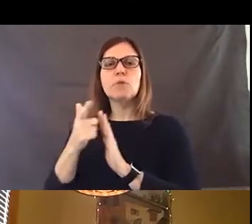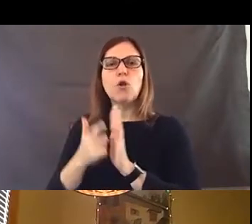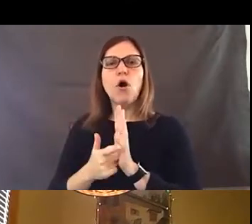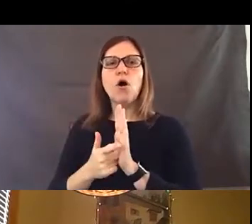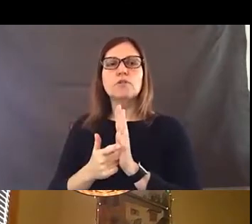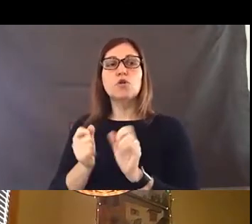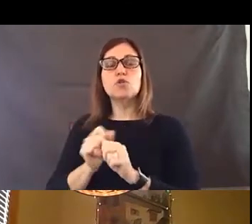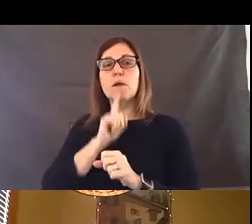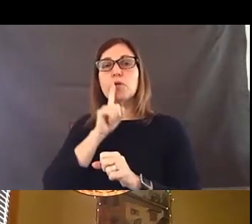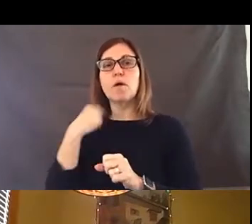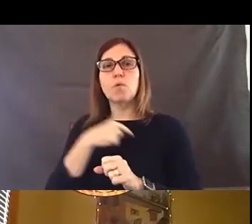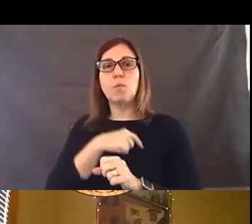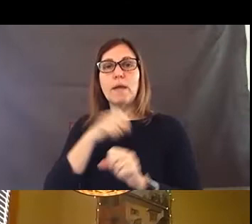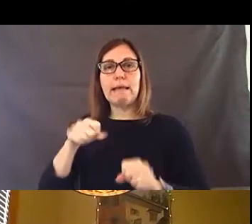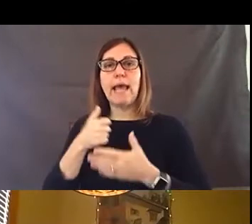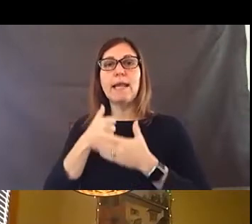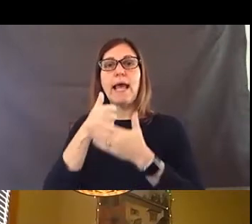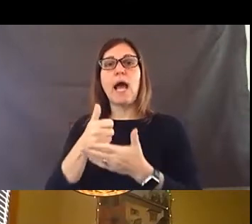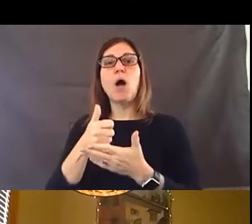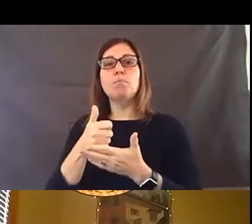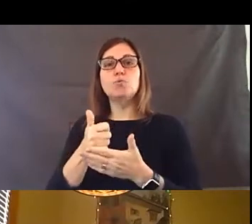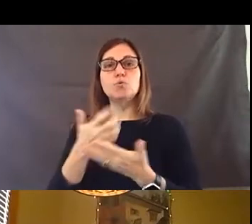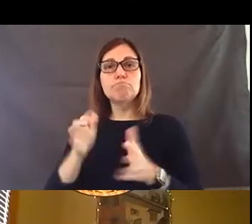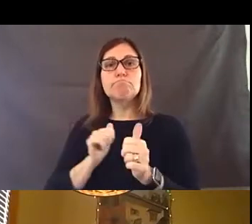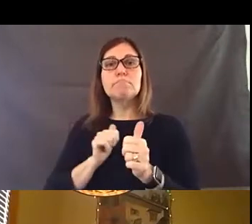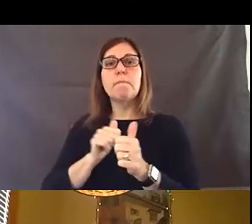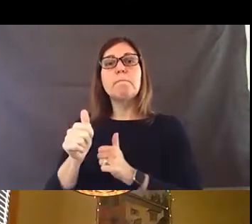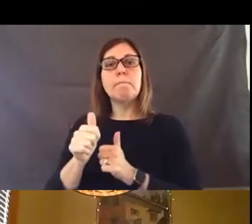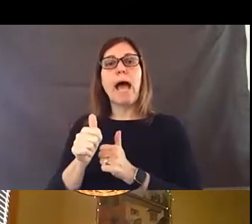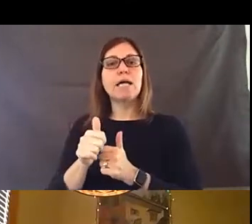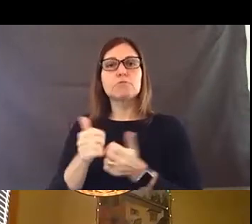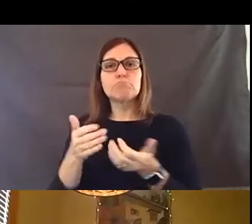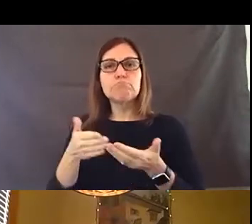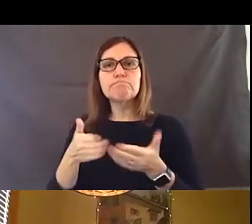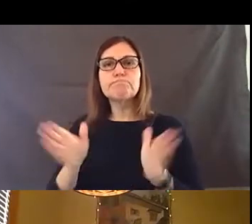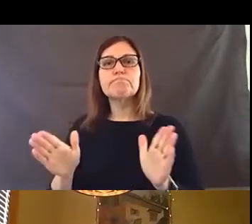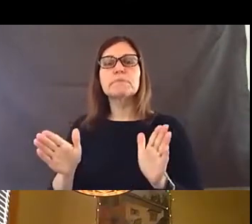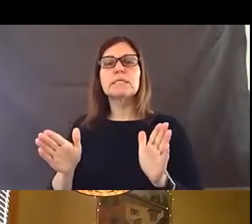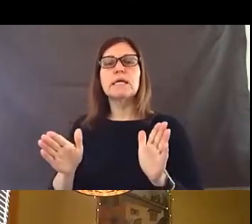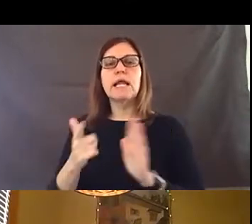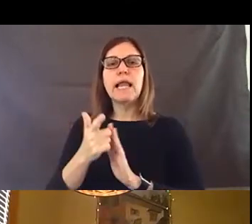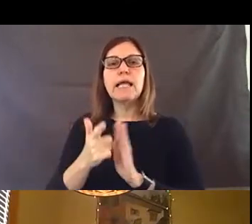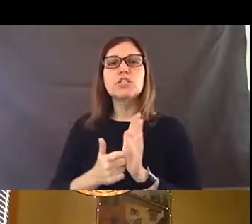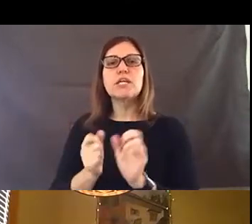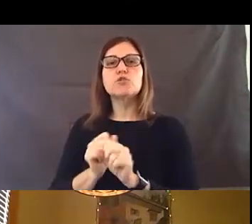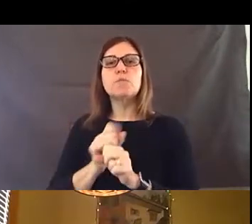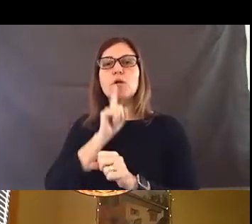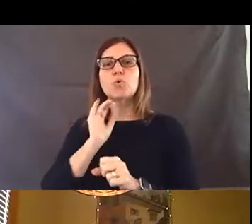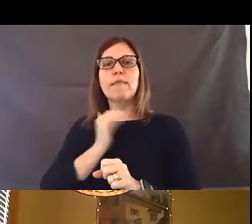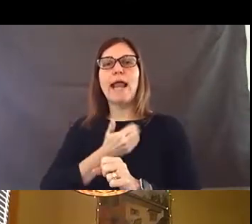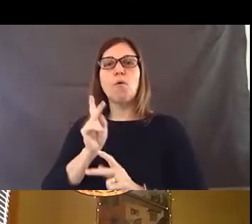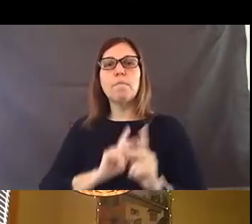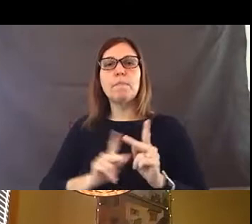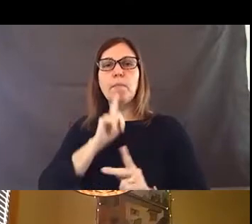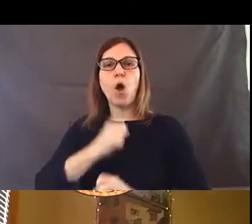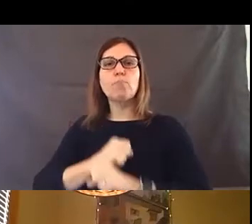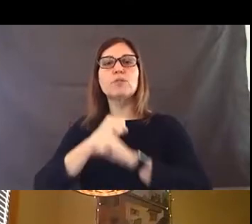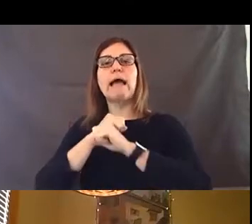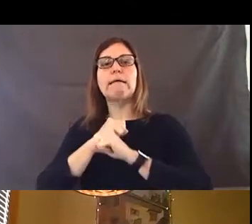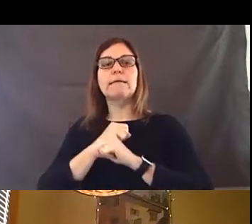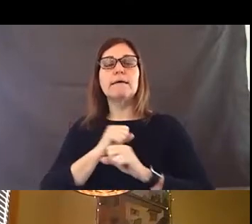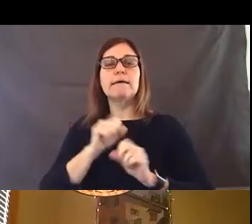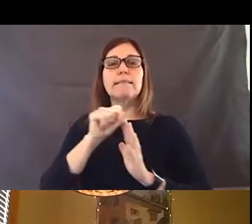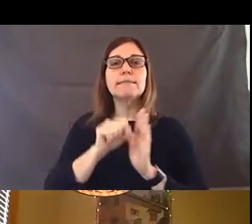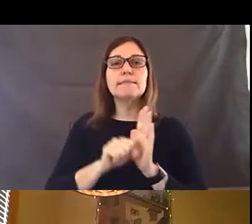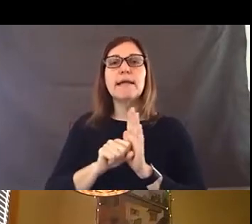guys pass wise legislation to make sure that our people are protected. And as it states in the Constitution, and